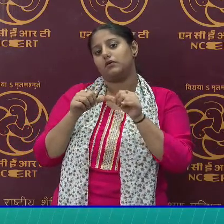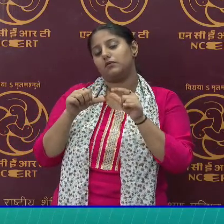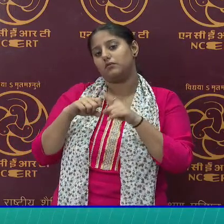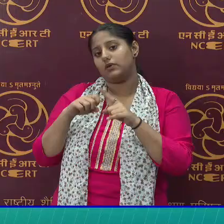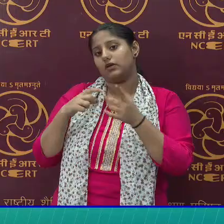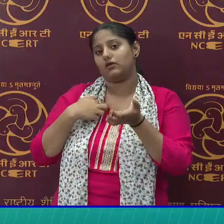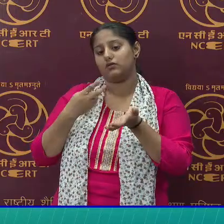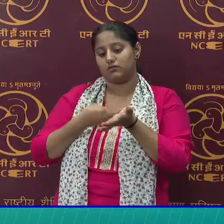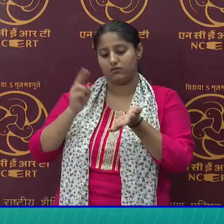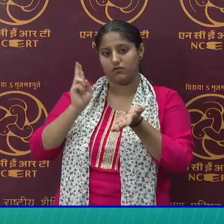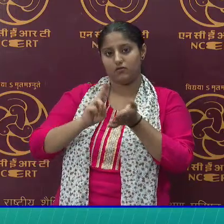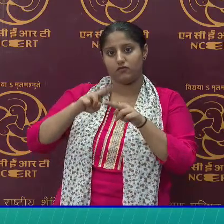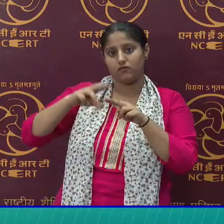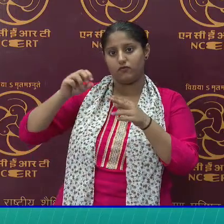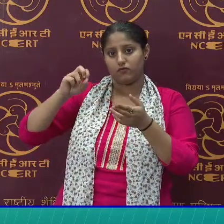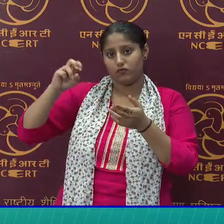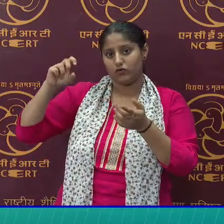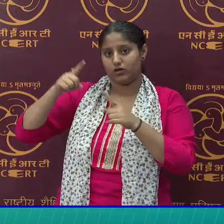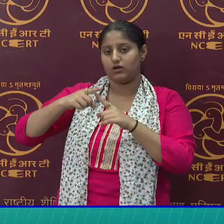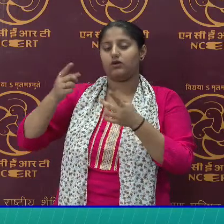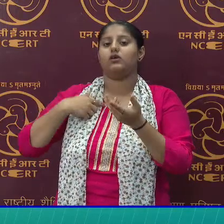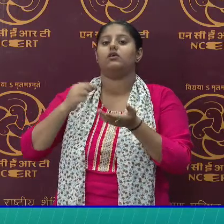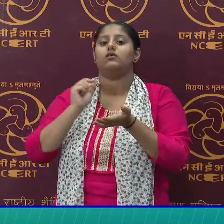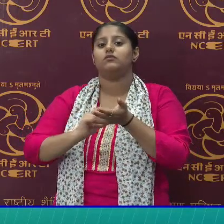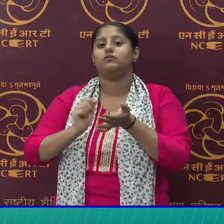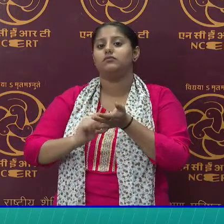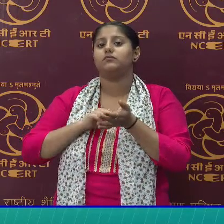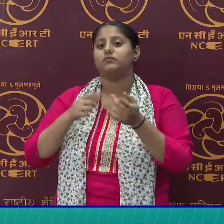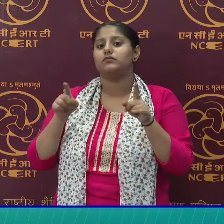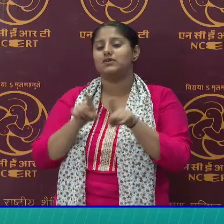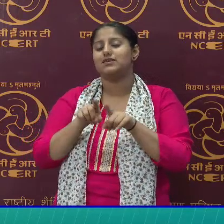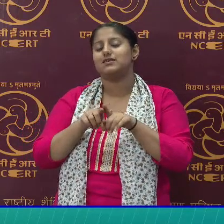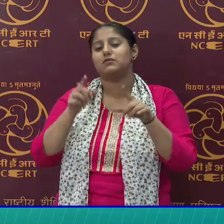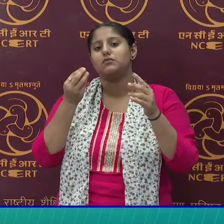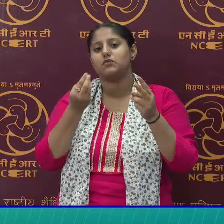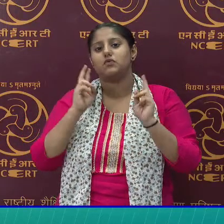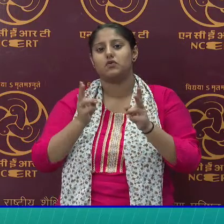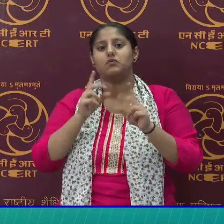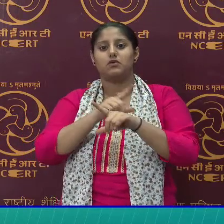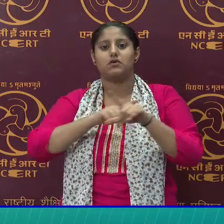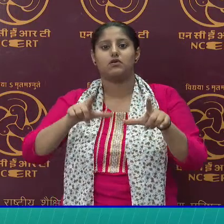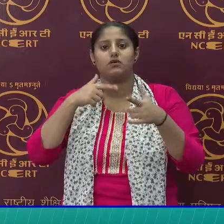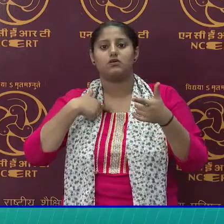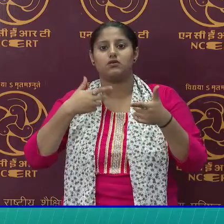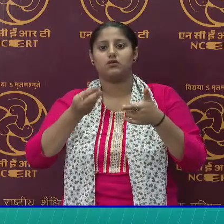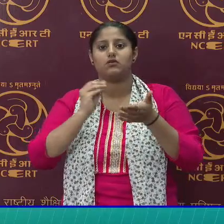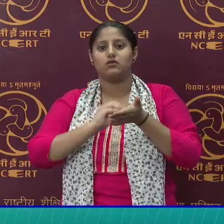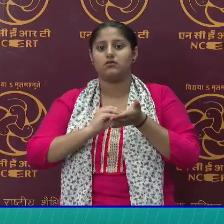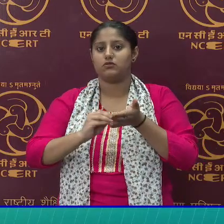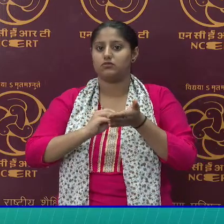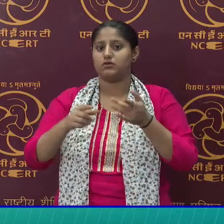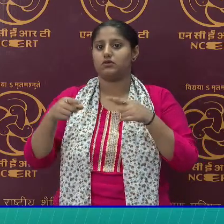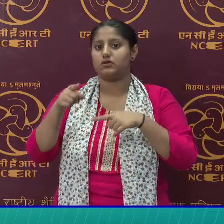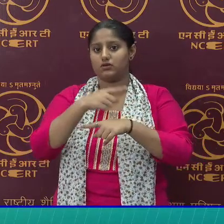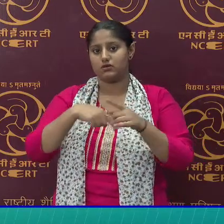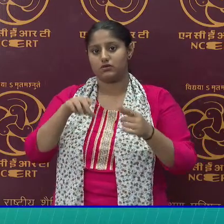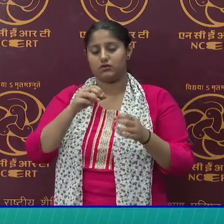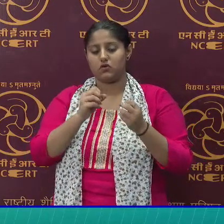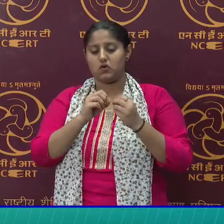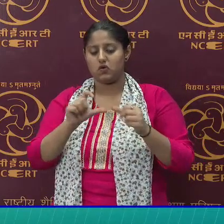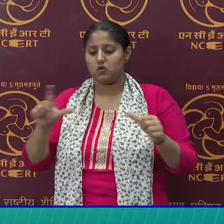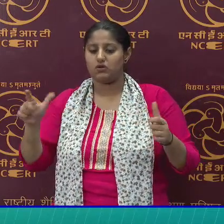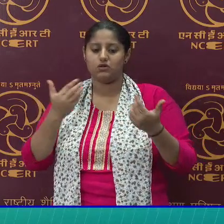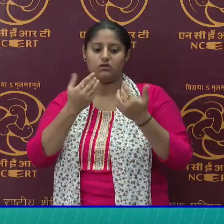foot, and so on. Right. So incorporating language, facilitating Here they would them be able to understand